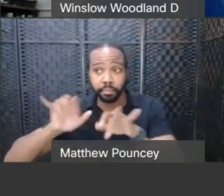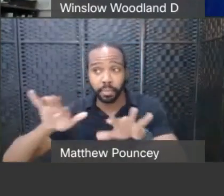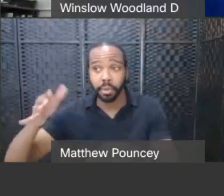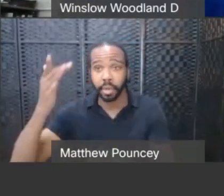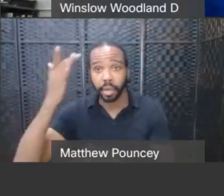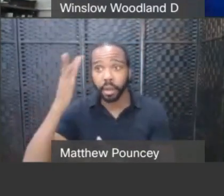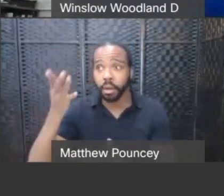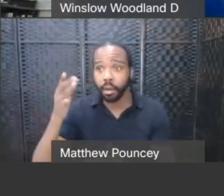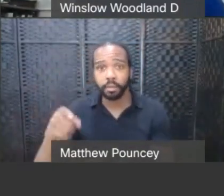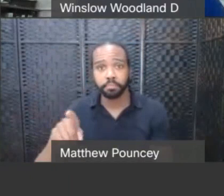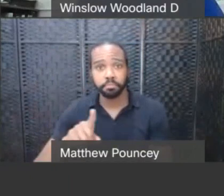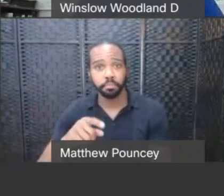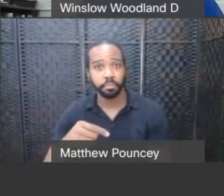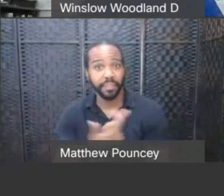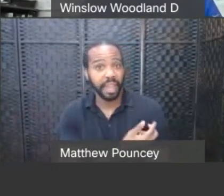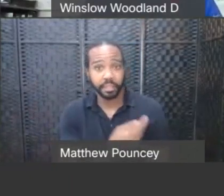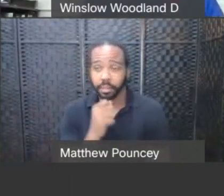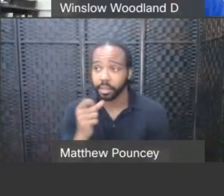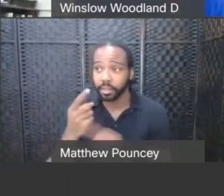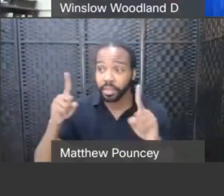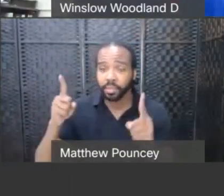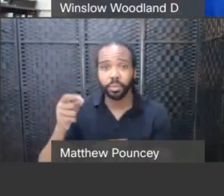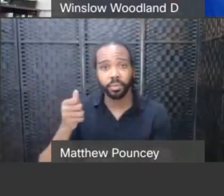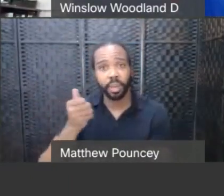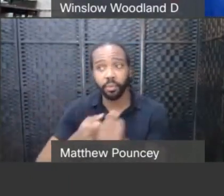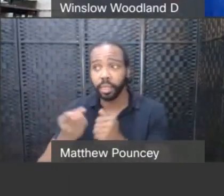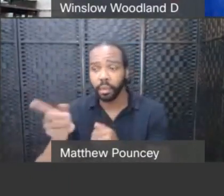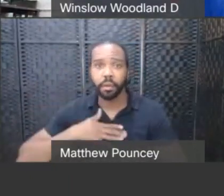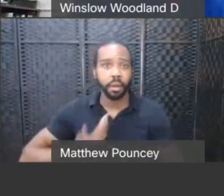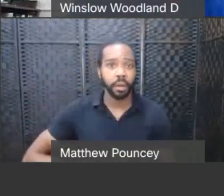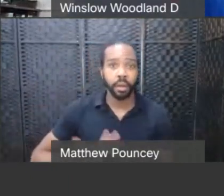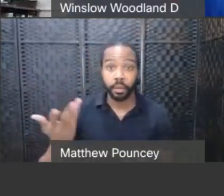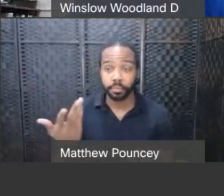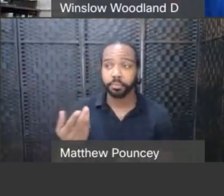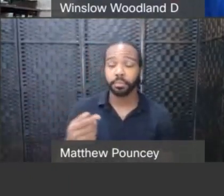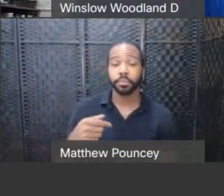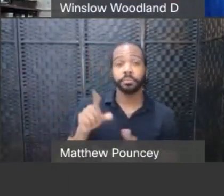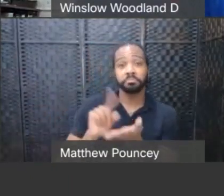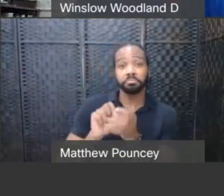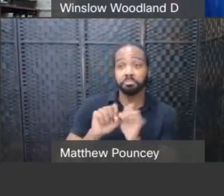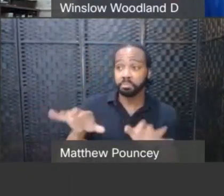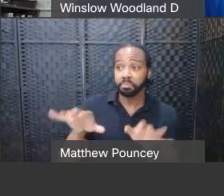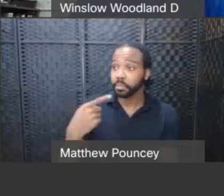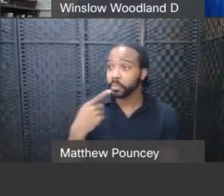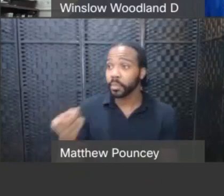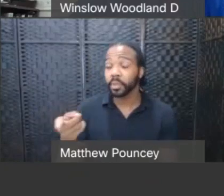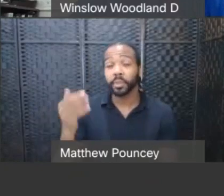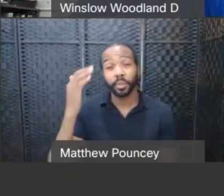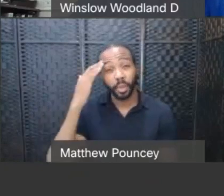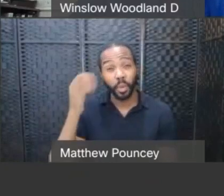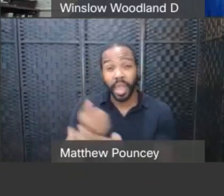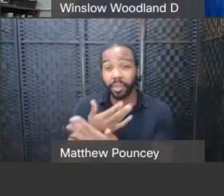was upset, one of the first things we started saying to people was all the things that you did to not get COVID before still